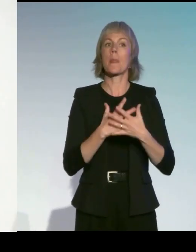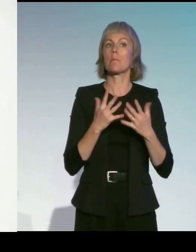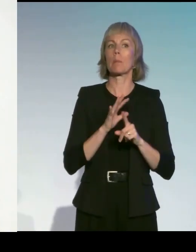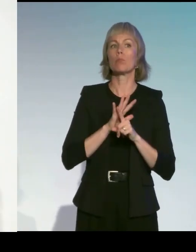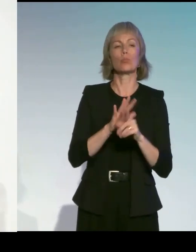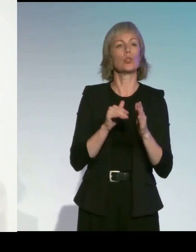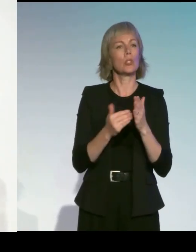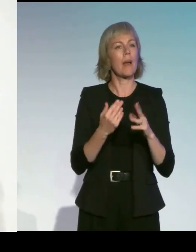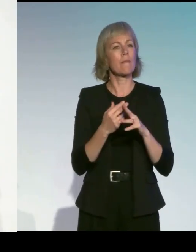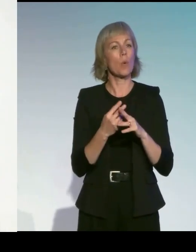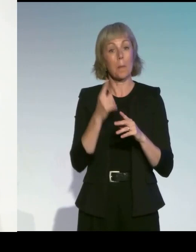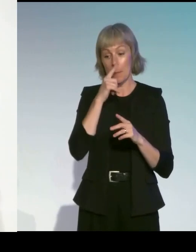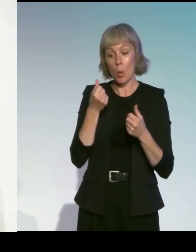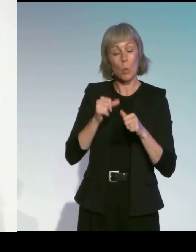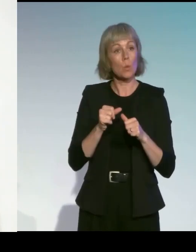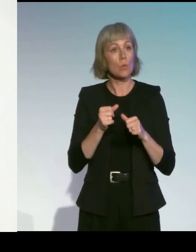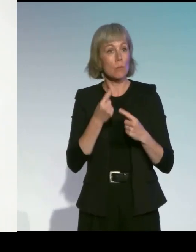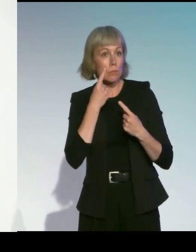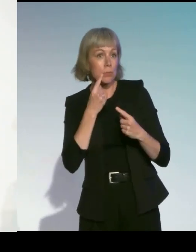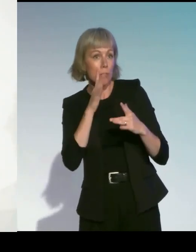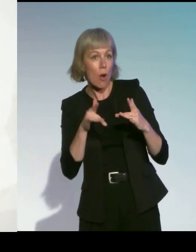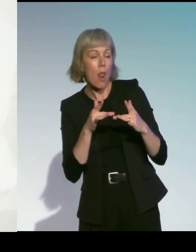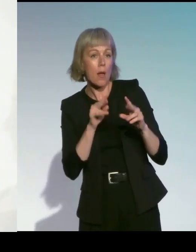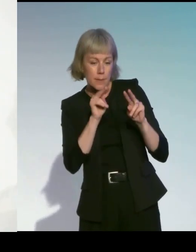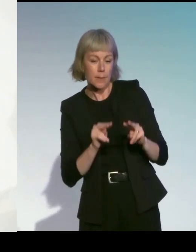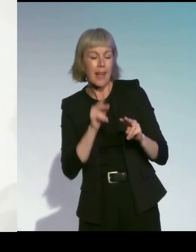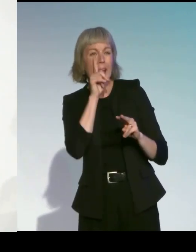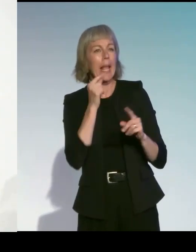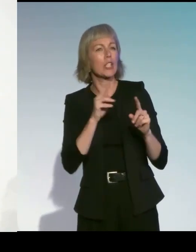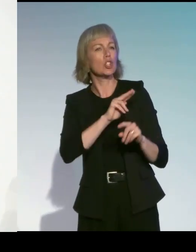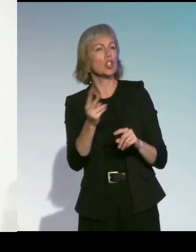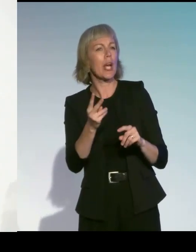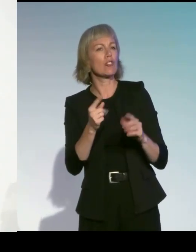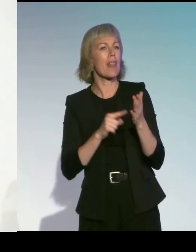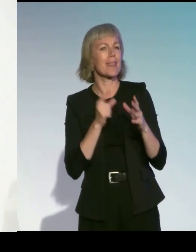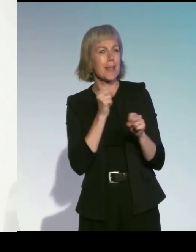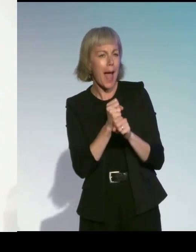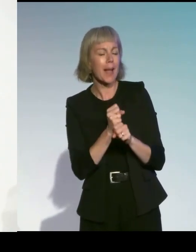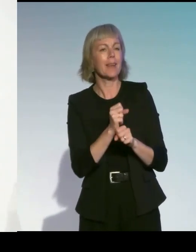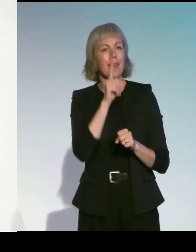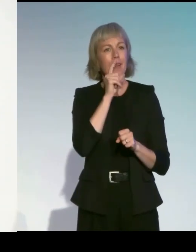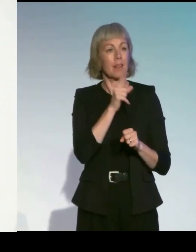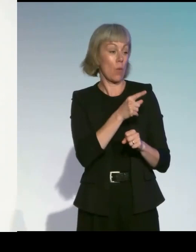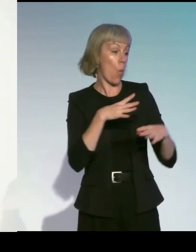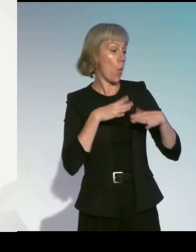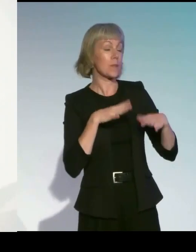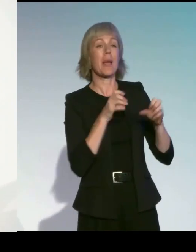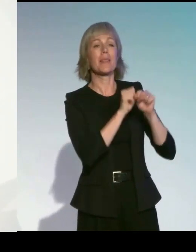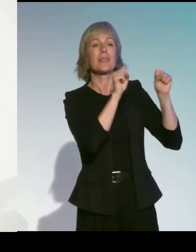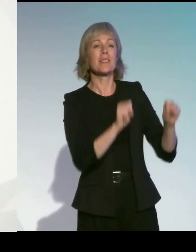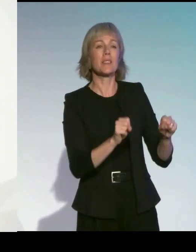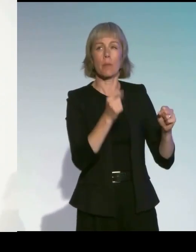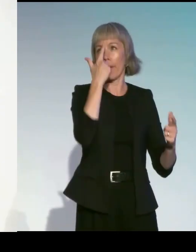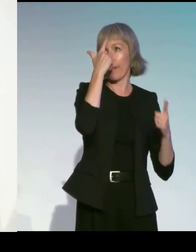for users to be able to contest the tags that the automated systems are coming up with, as well as the ones